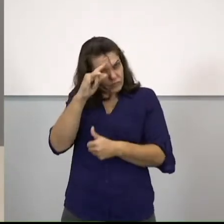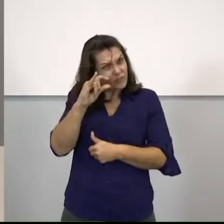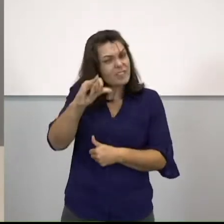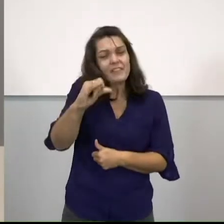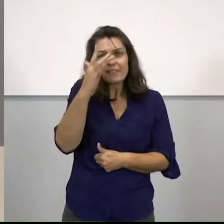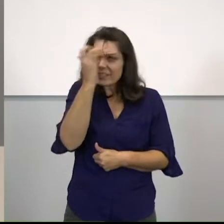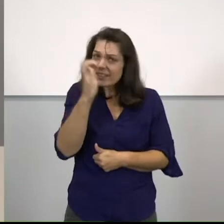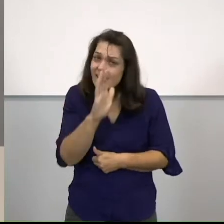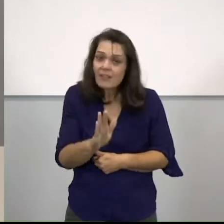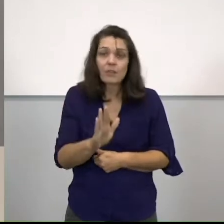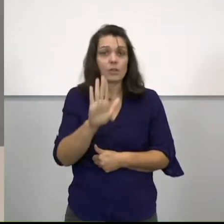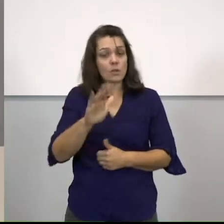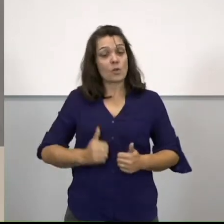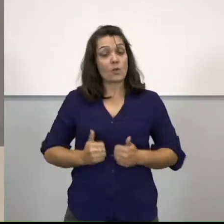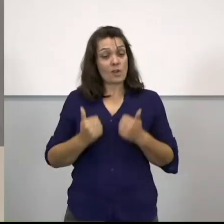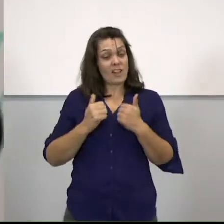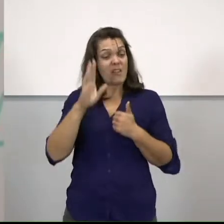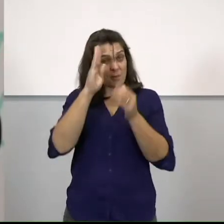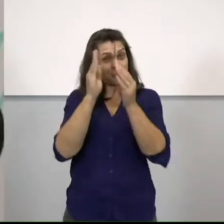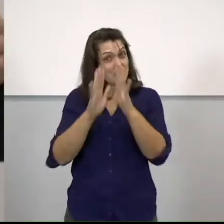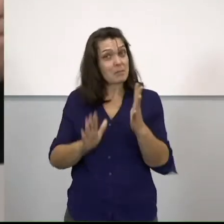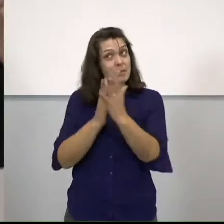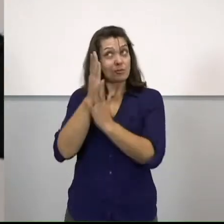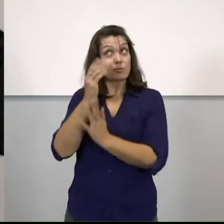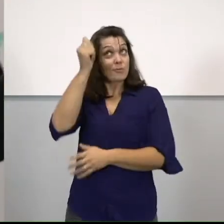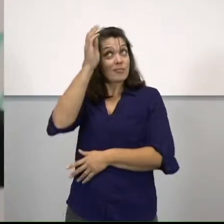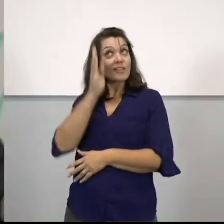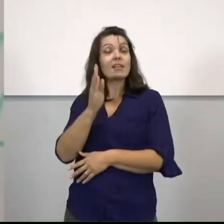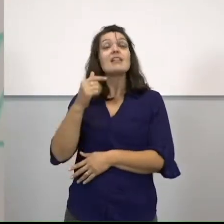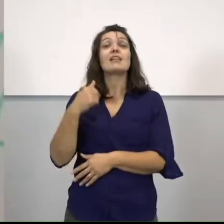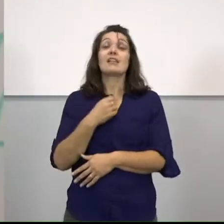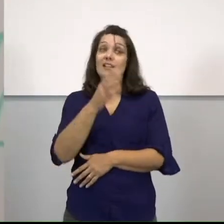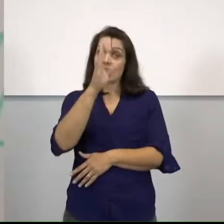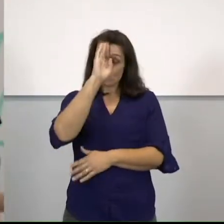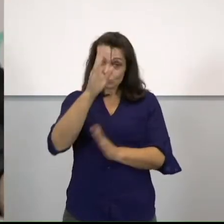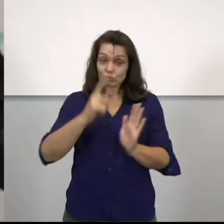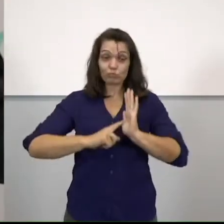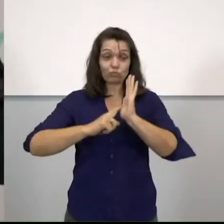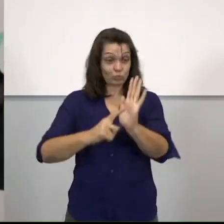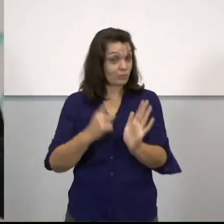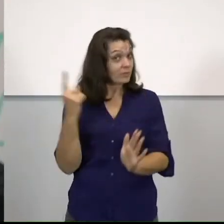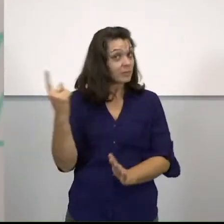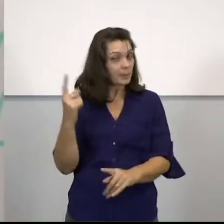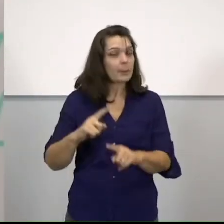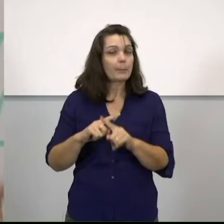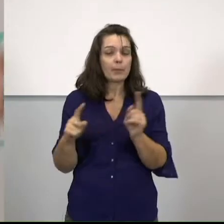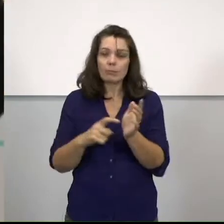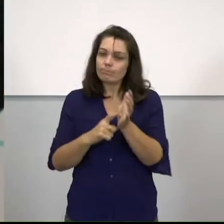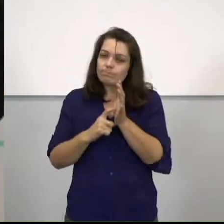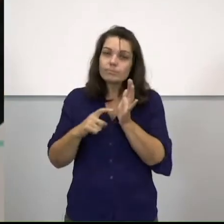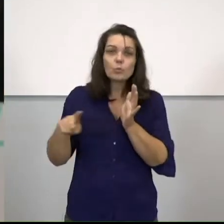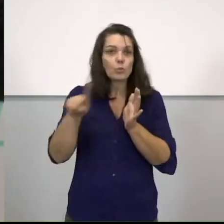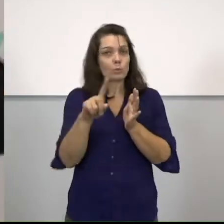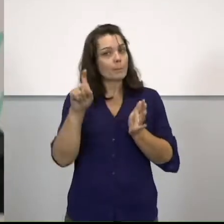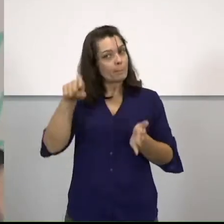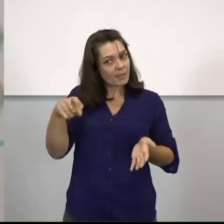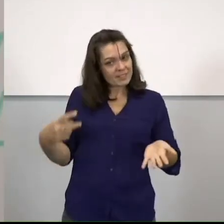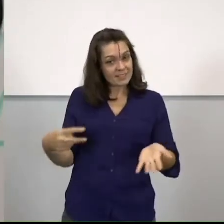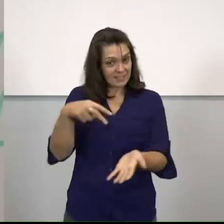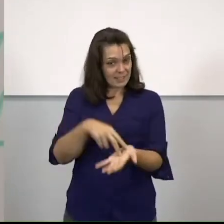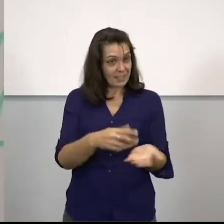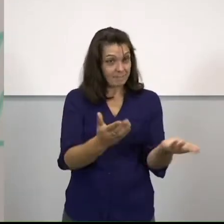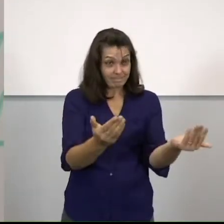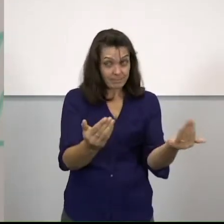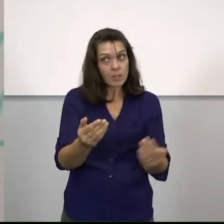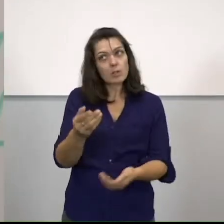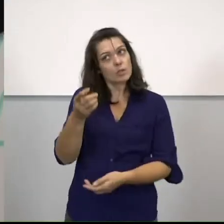blessed life in God. No, so I'm going to show you something, but I need you to stand up. Everybody stand